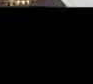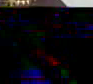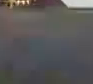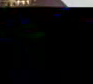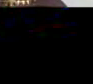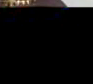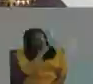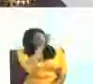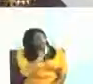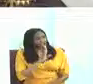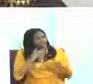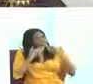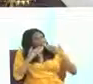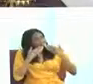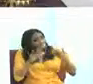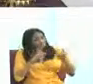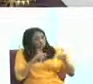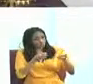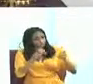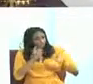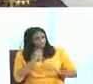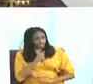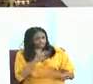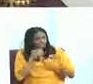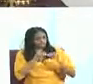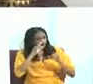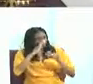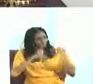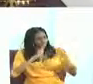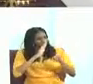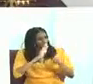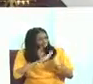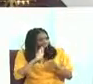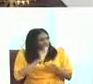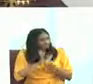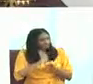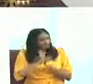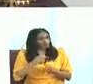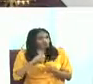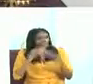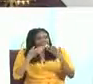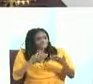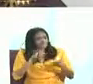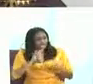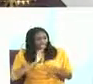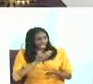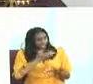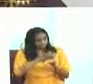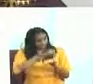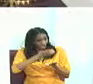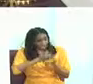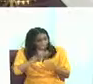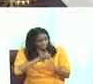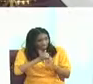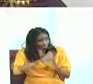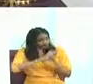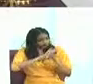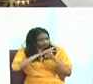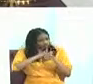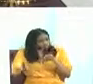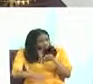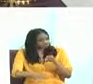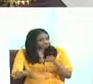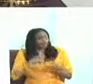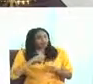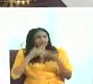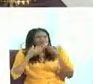God, we thank you that you give us more than enough. We thank you that our cups overflow. We thank you that